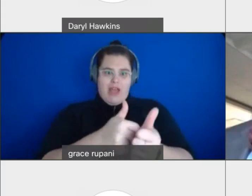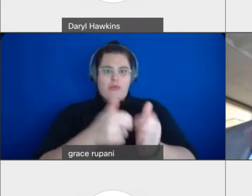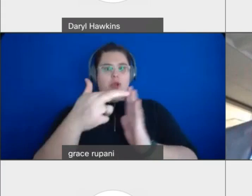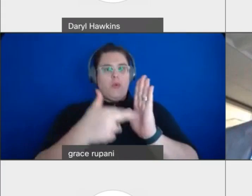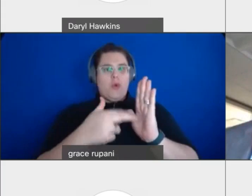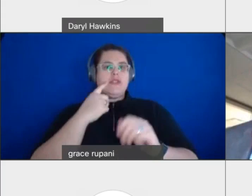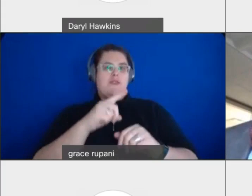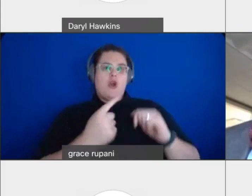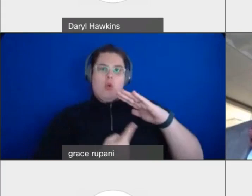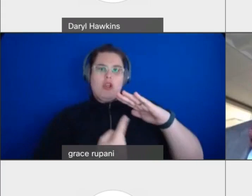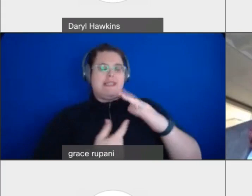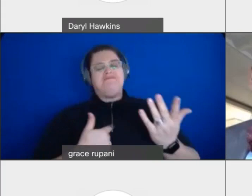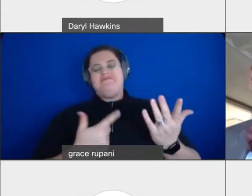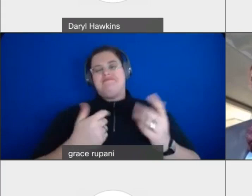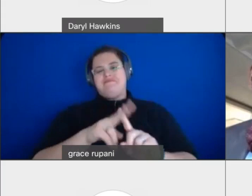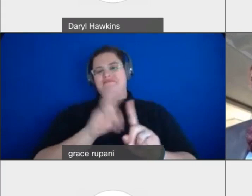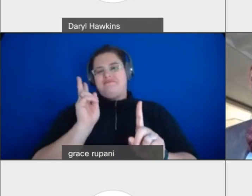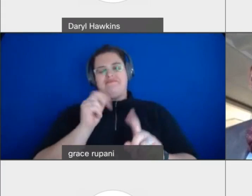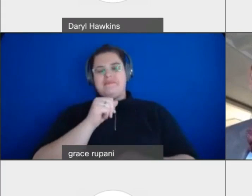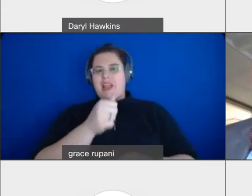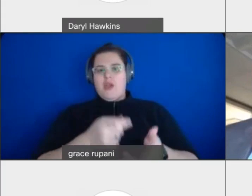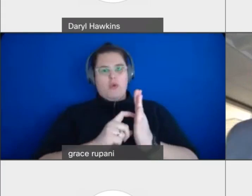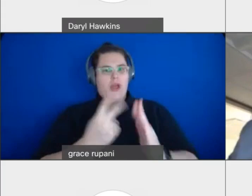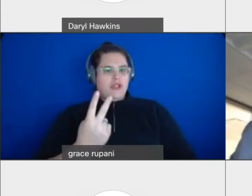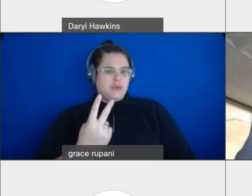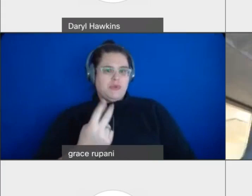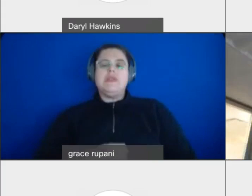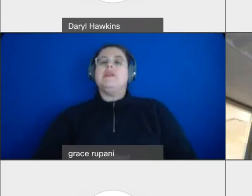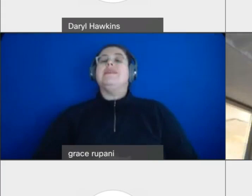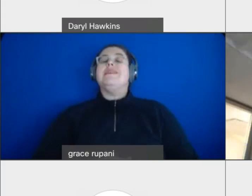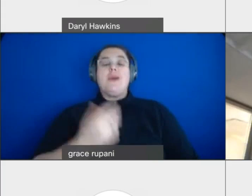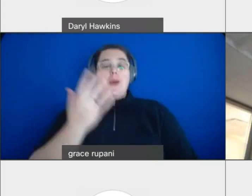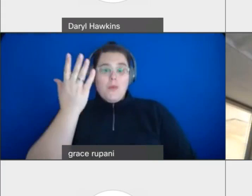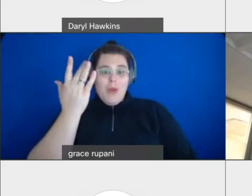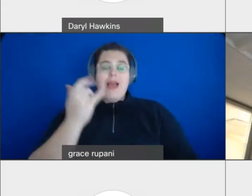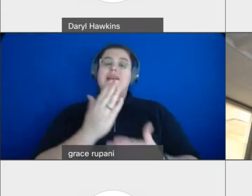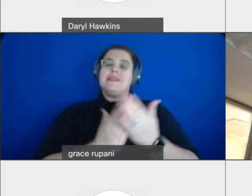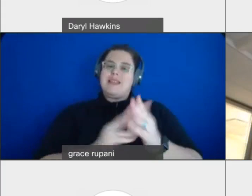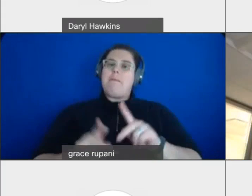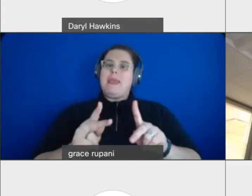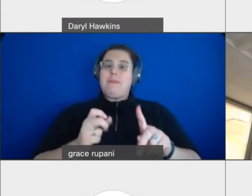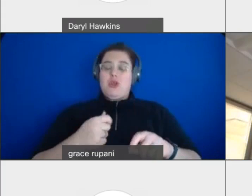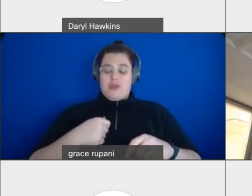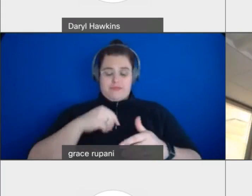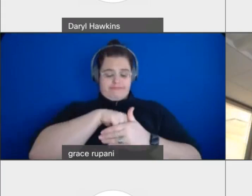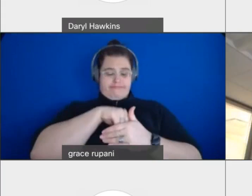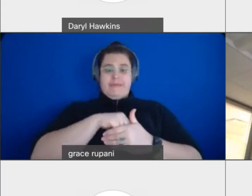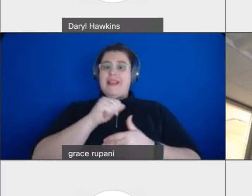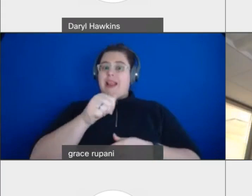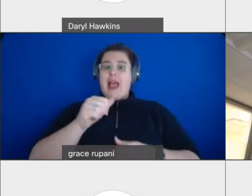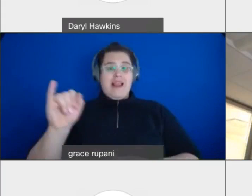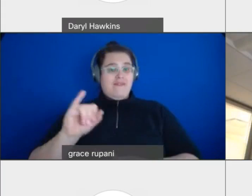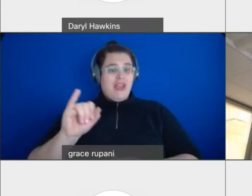CDC also updated their guidance on this, is that there are individuals who are no longer infectious that may continue to test